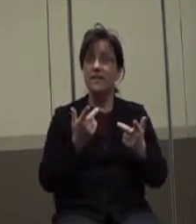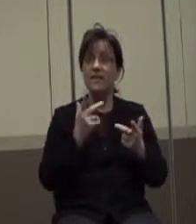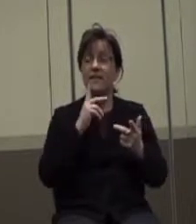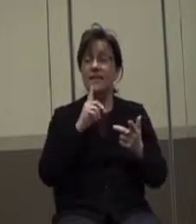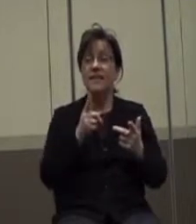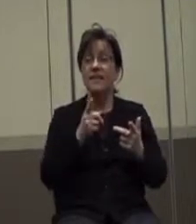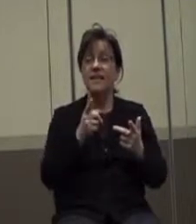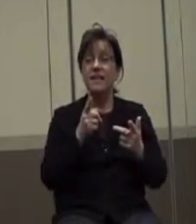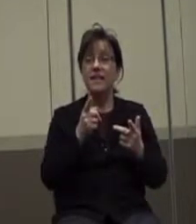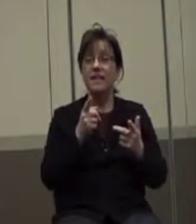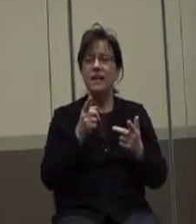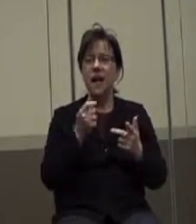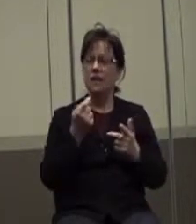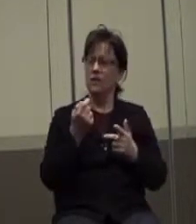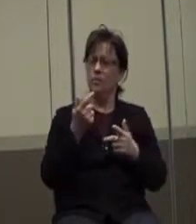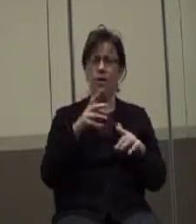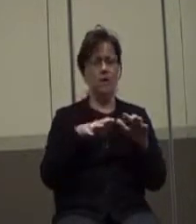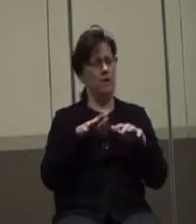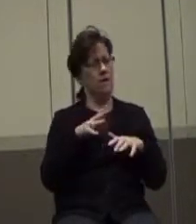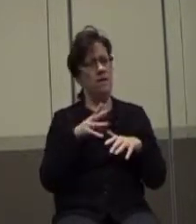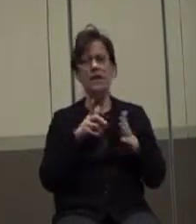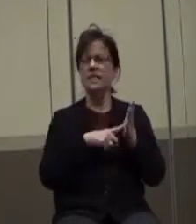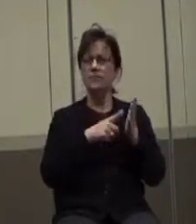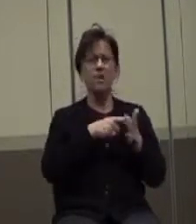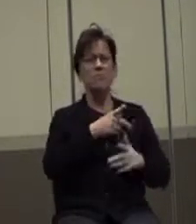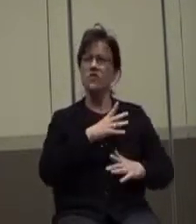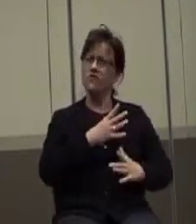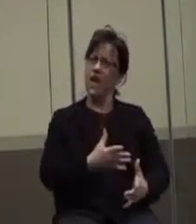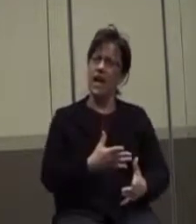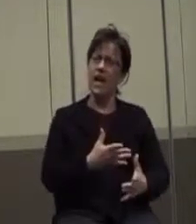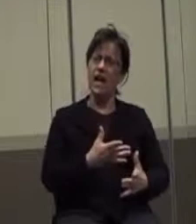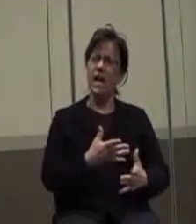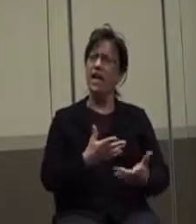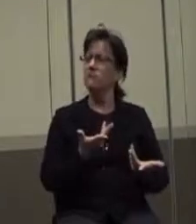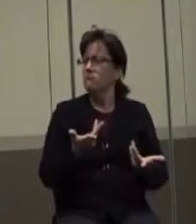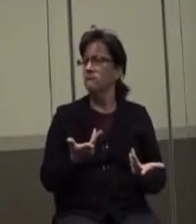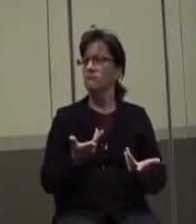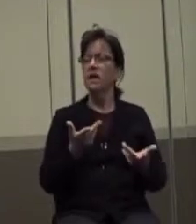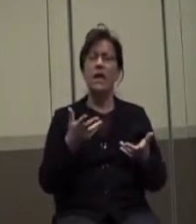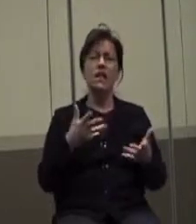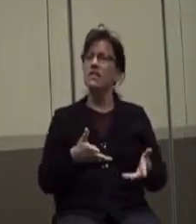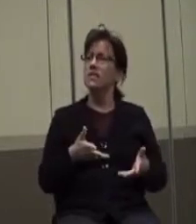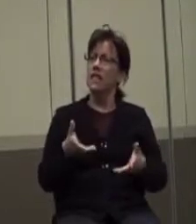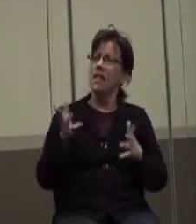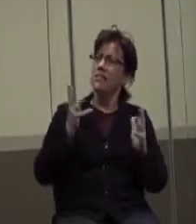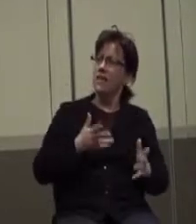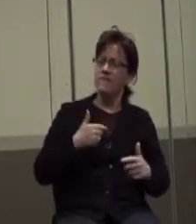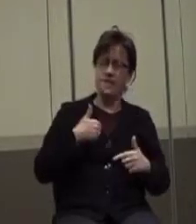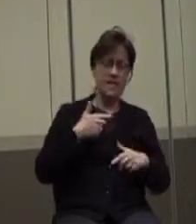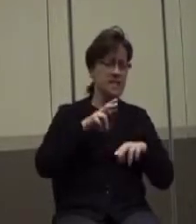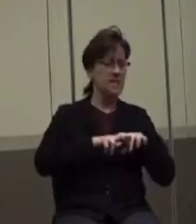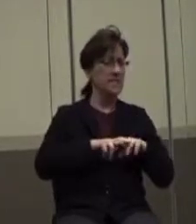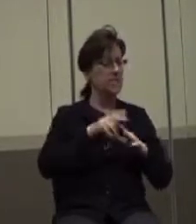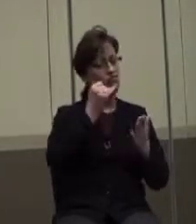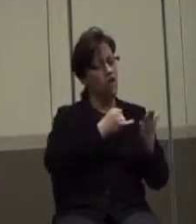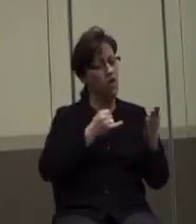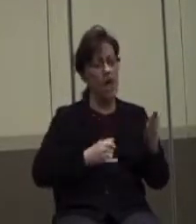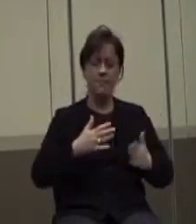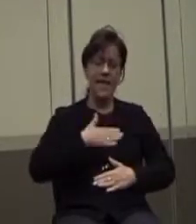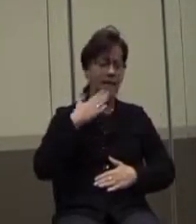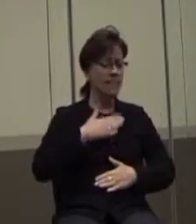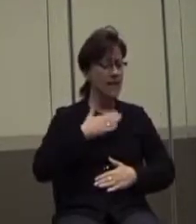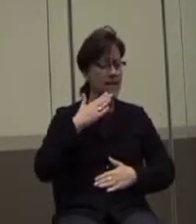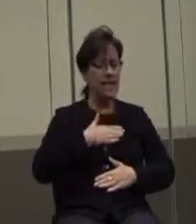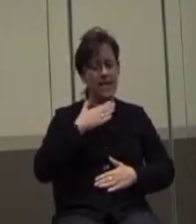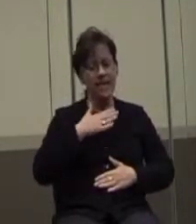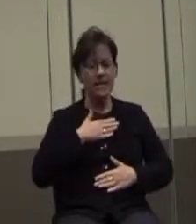little bit questionable. In some cases, she was fine. You let me sit and write and let me sit and draw, I'm happy as a clam.